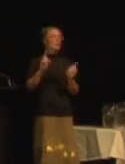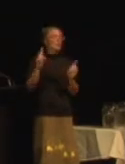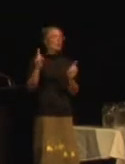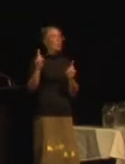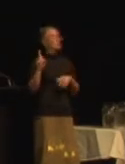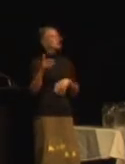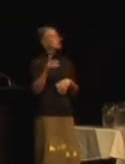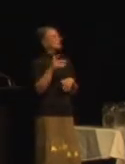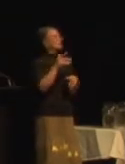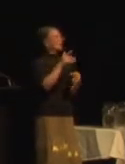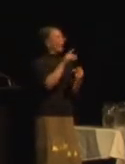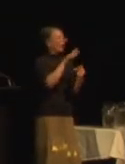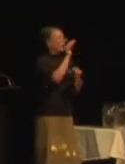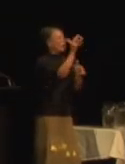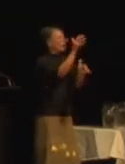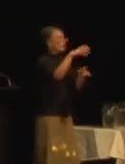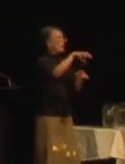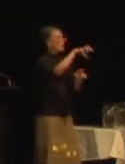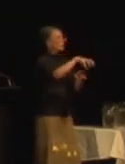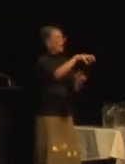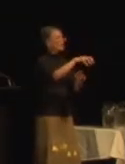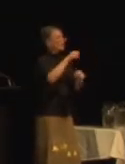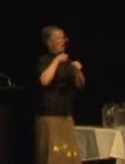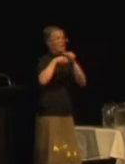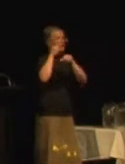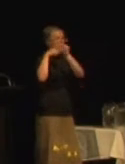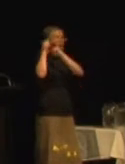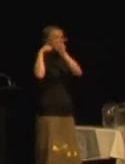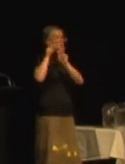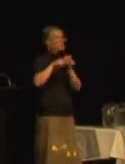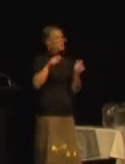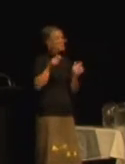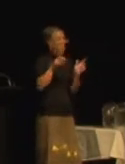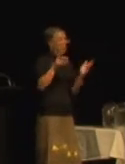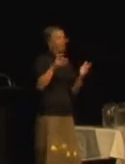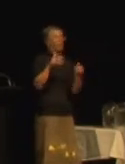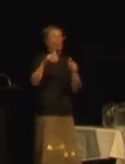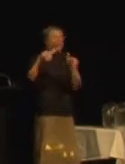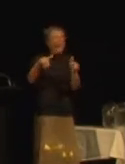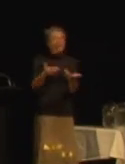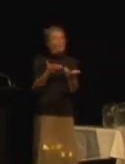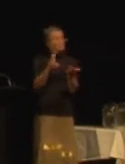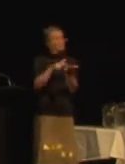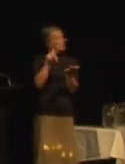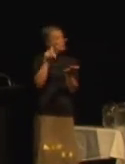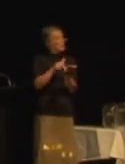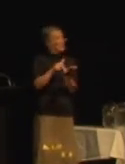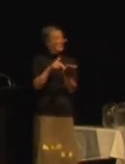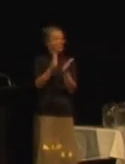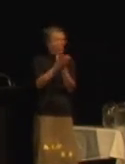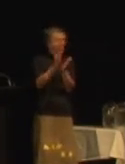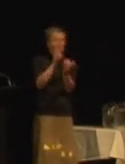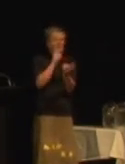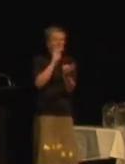of Genealogists, or running a story-making workshop for teachers, or presenting an Introduction to DigitalNZ webinar for